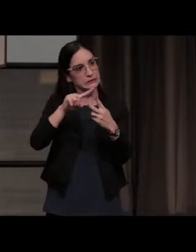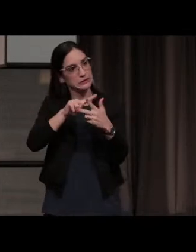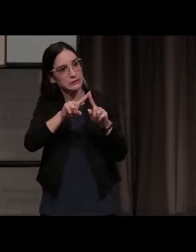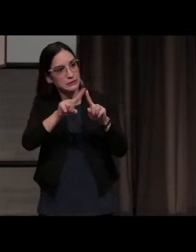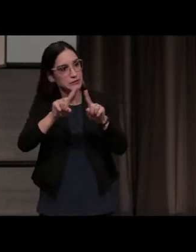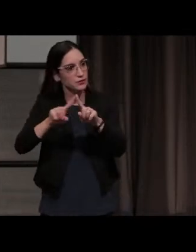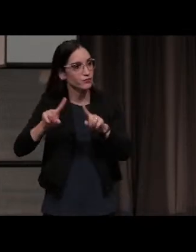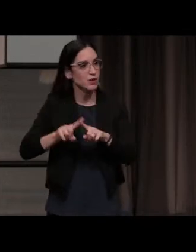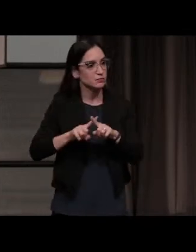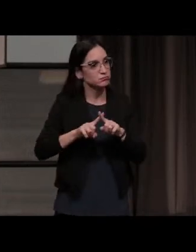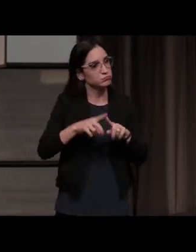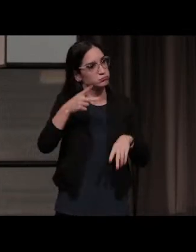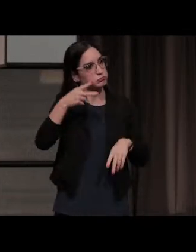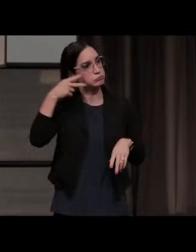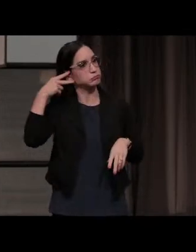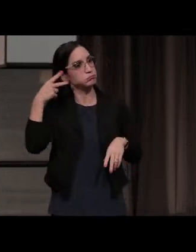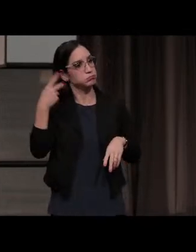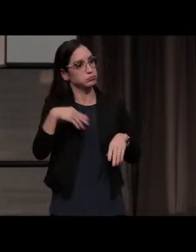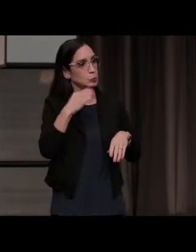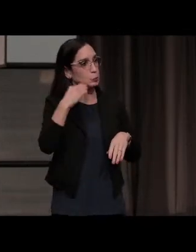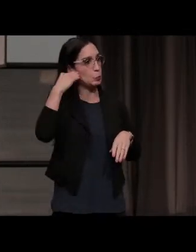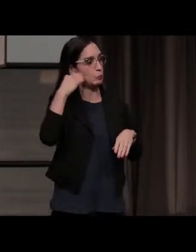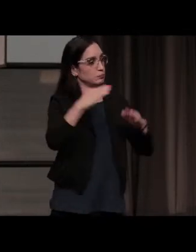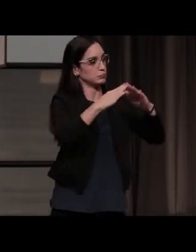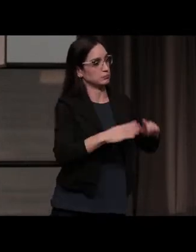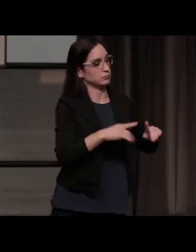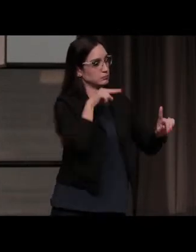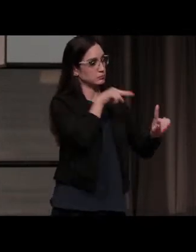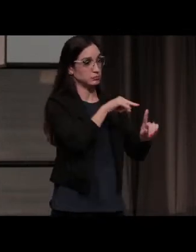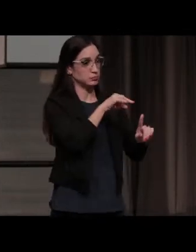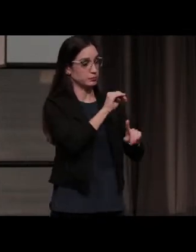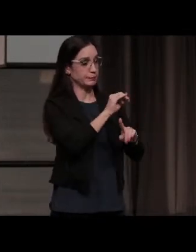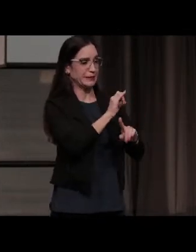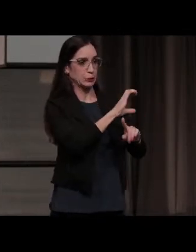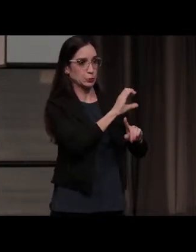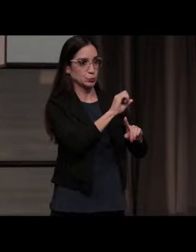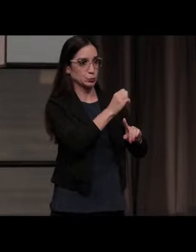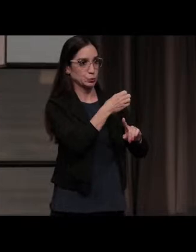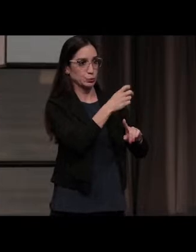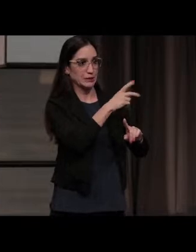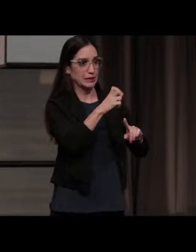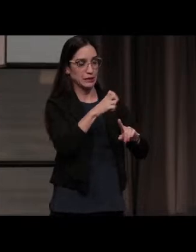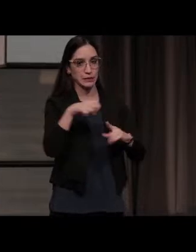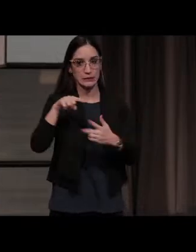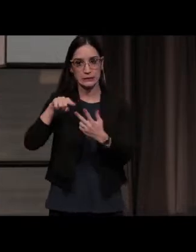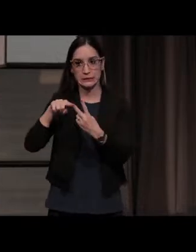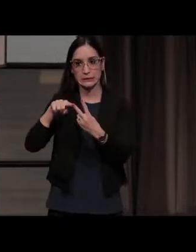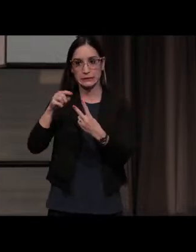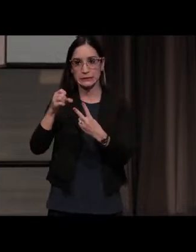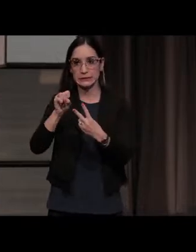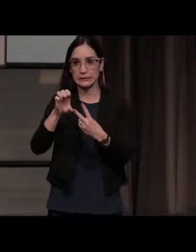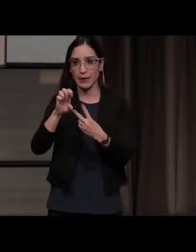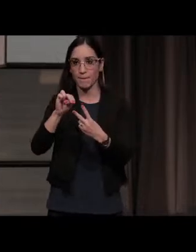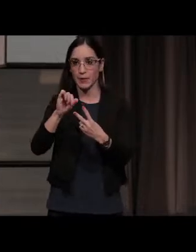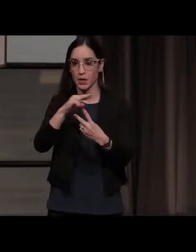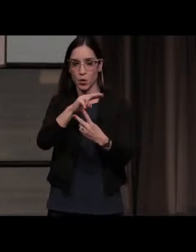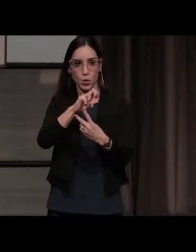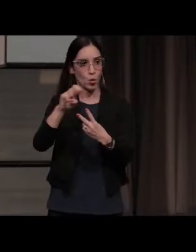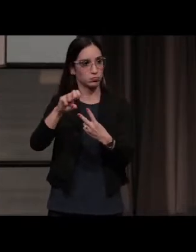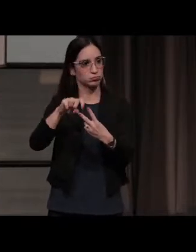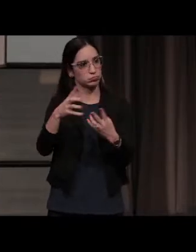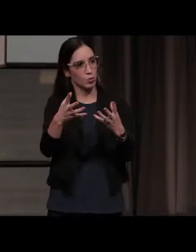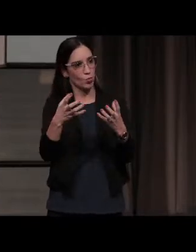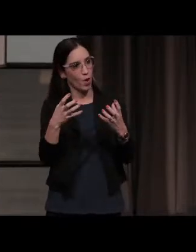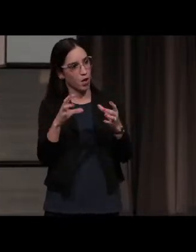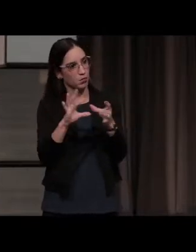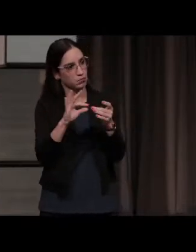peoples, which is currently stewarded by the Miccosukee and Seminole nations. We encourage you to learn about our